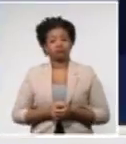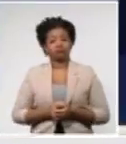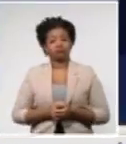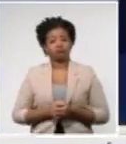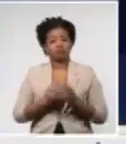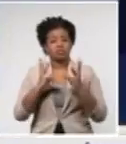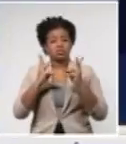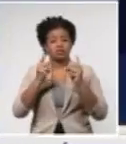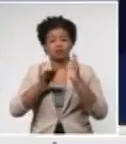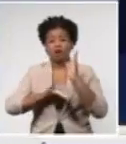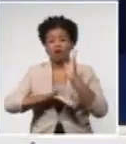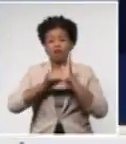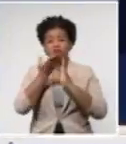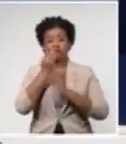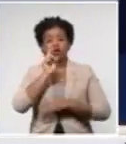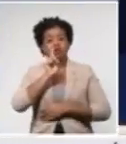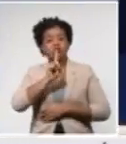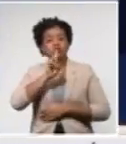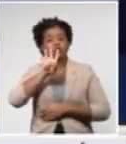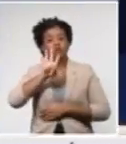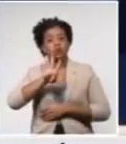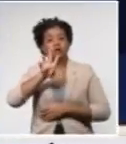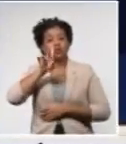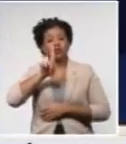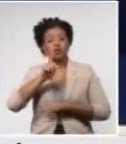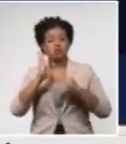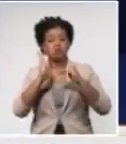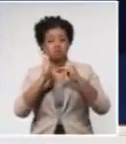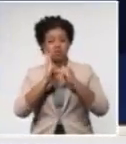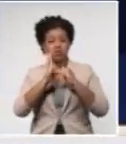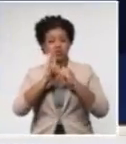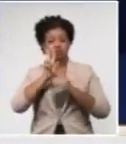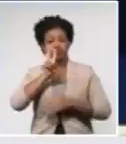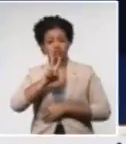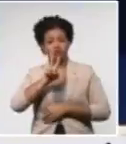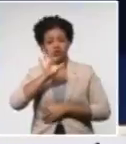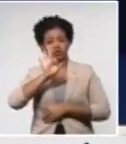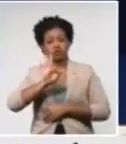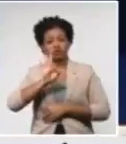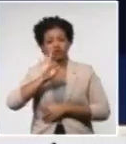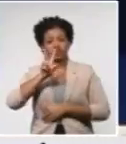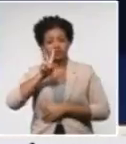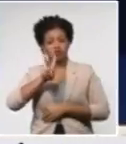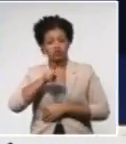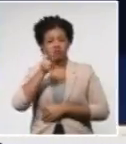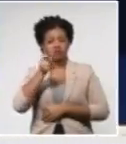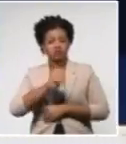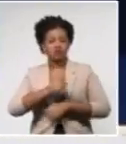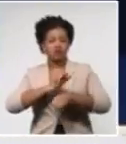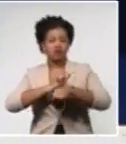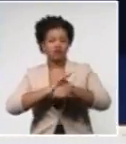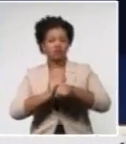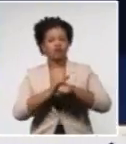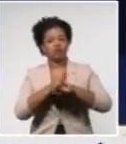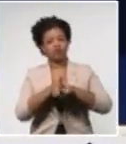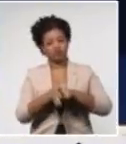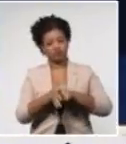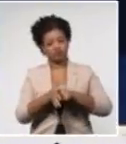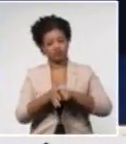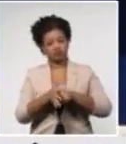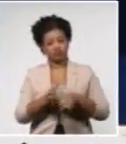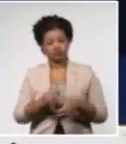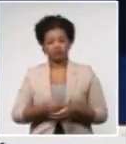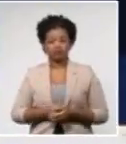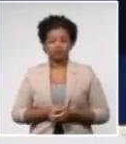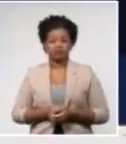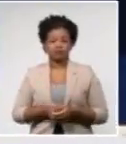There is no change. The same 185 countries continue reporting COVID-19 cases. Yesterday,